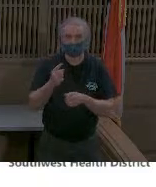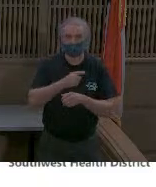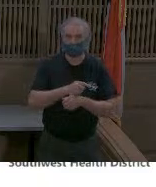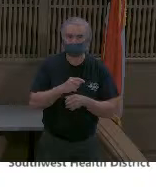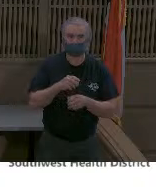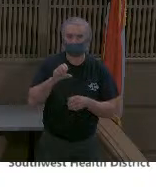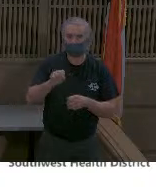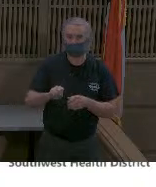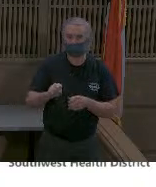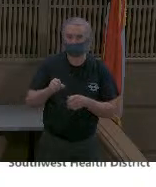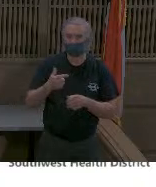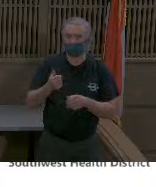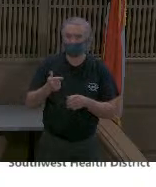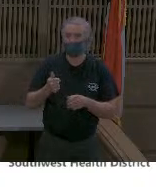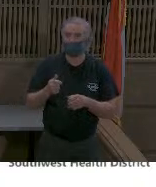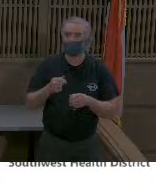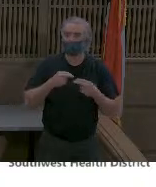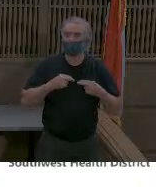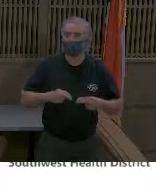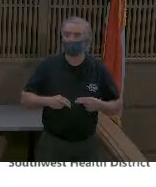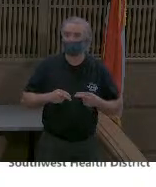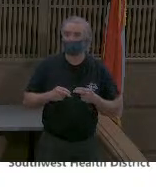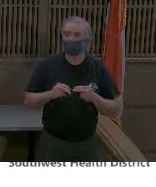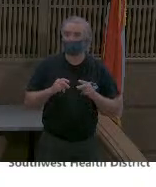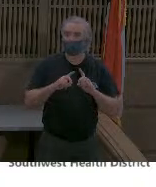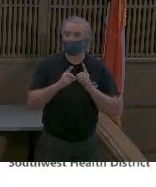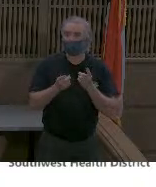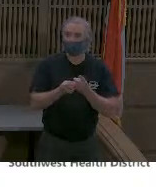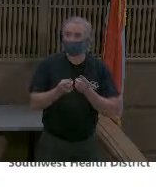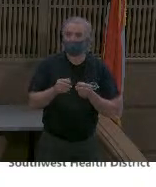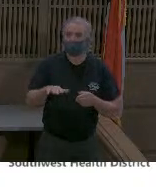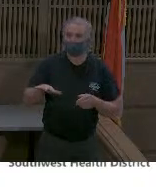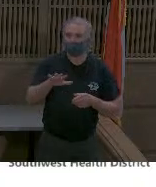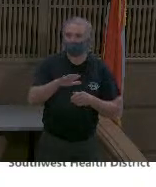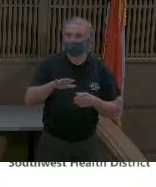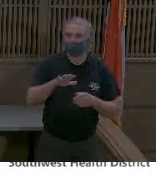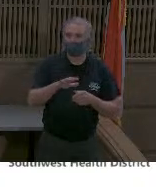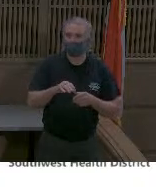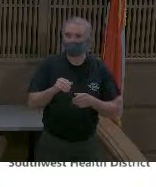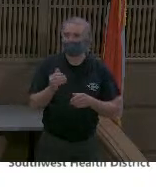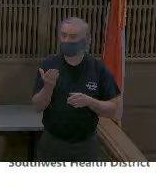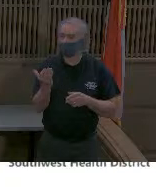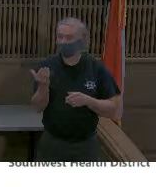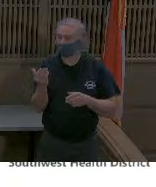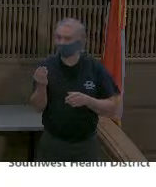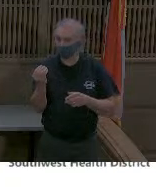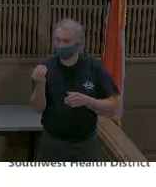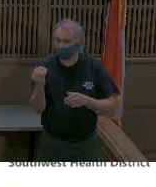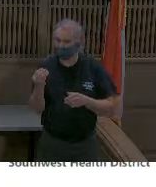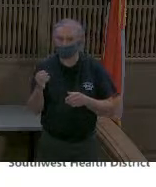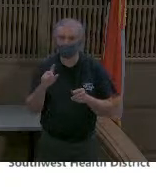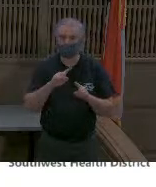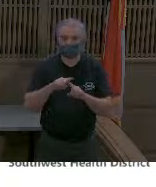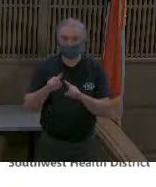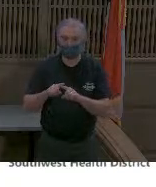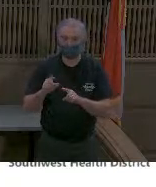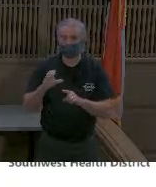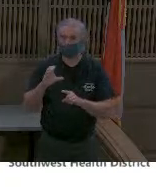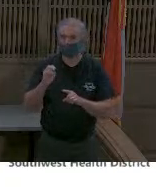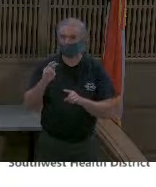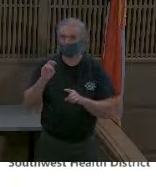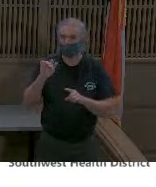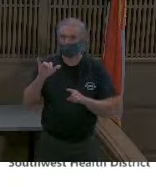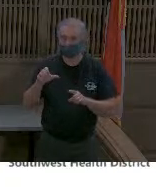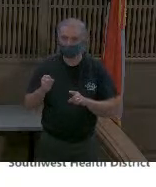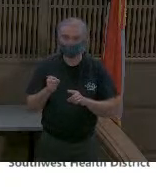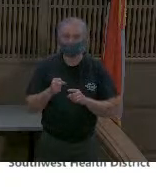Health District, which is comprised of 14 counties, Public Health has administered somewhere around 18,000